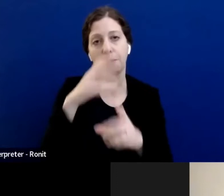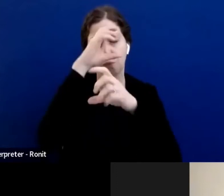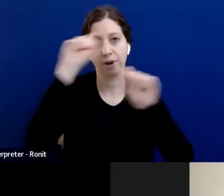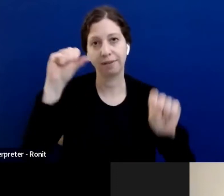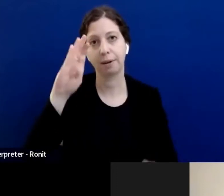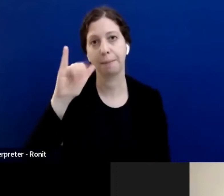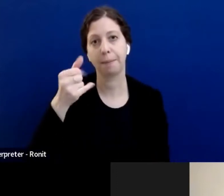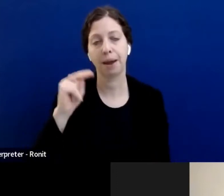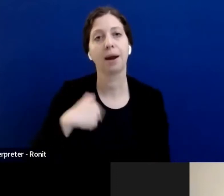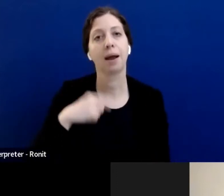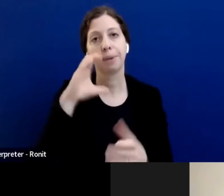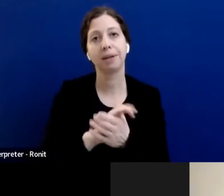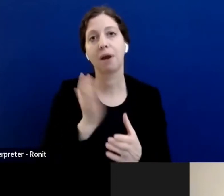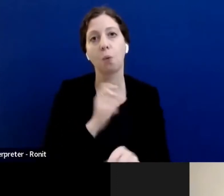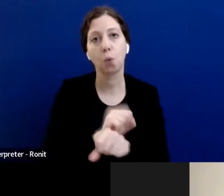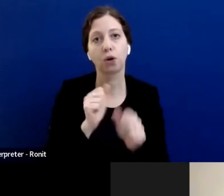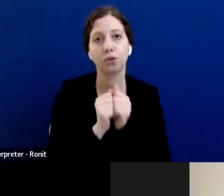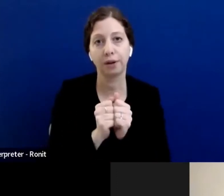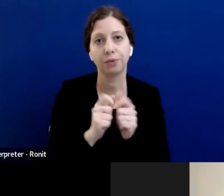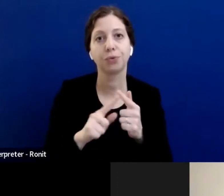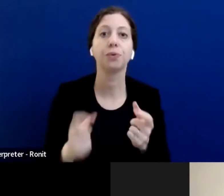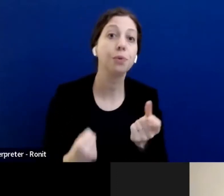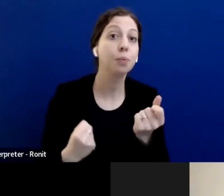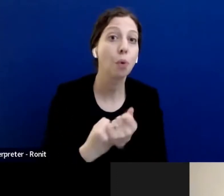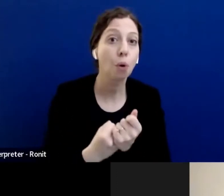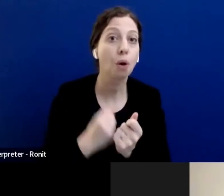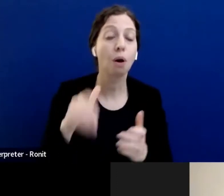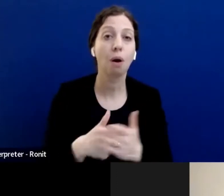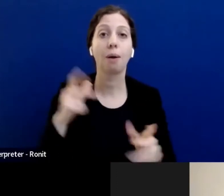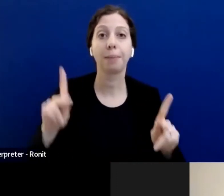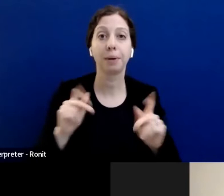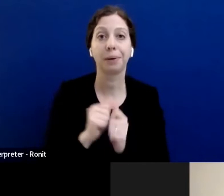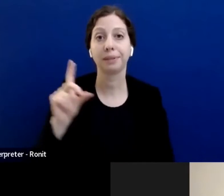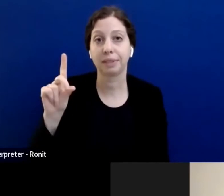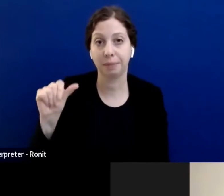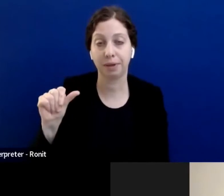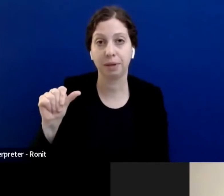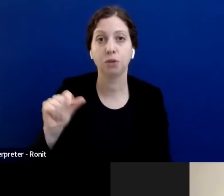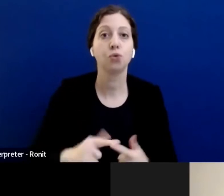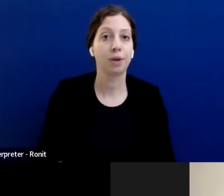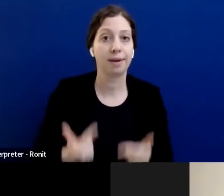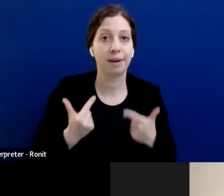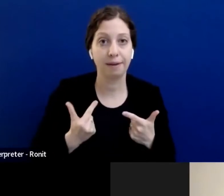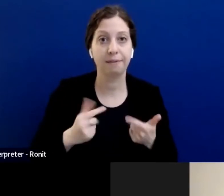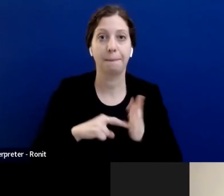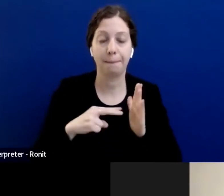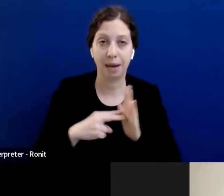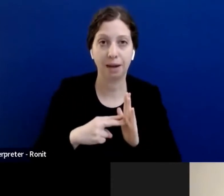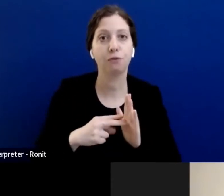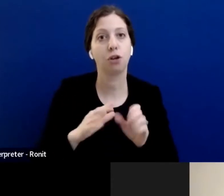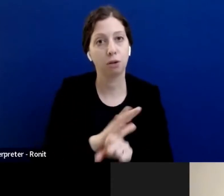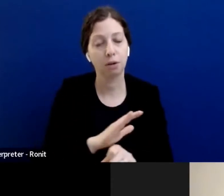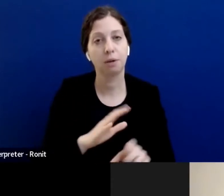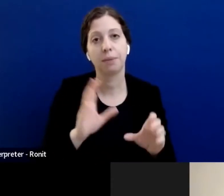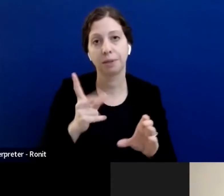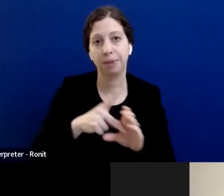believe that our work together to support all people with disabilities to live and meaningfully participate in their